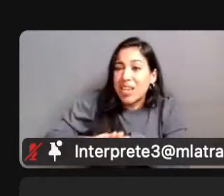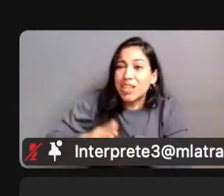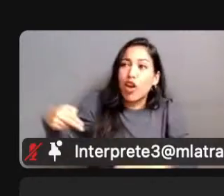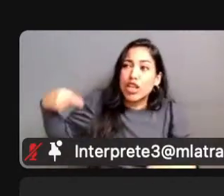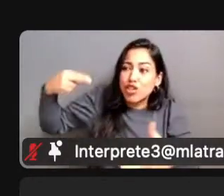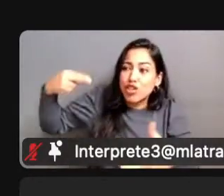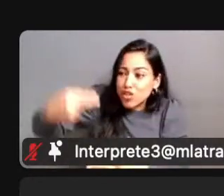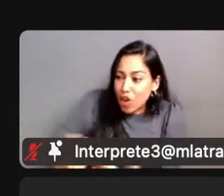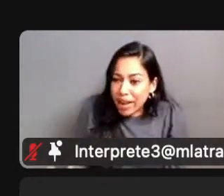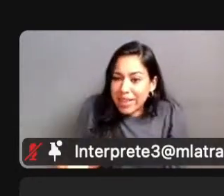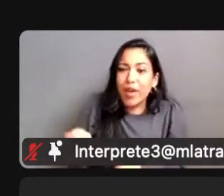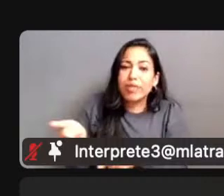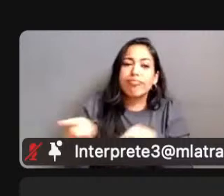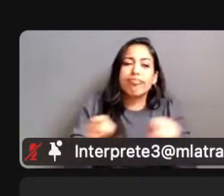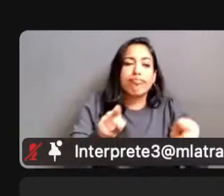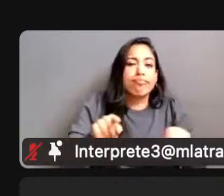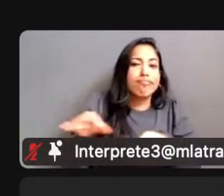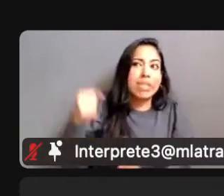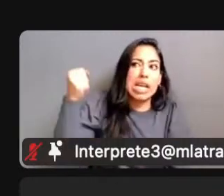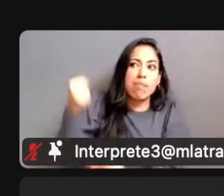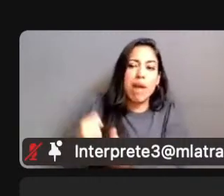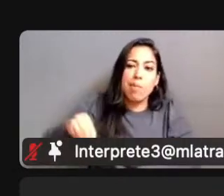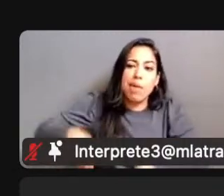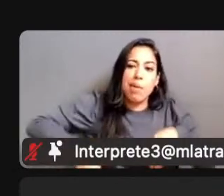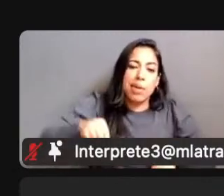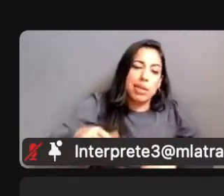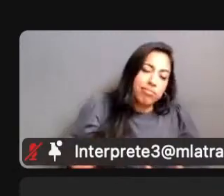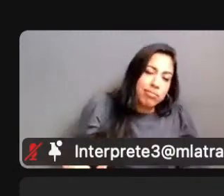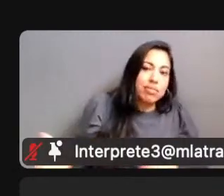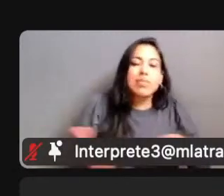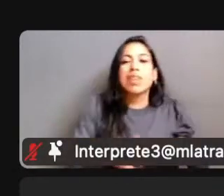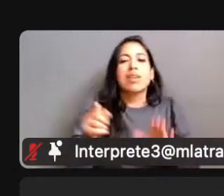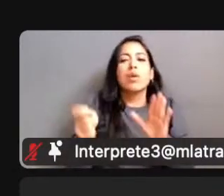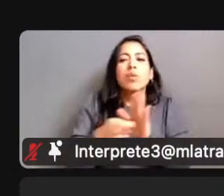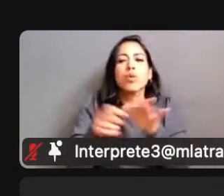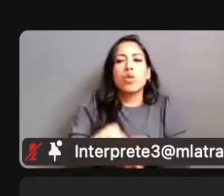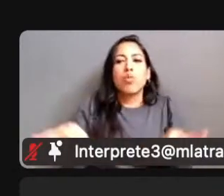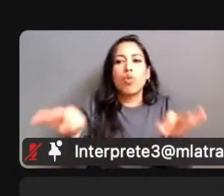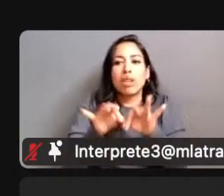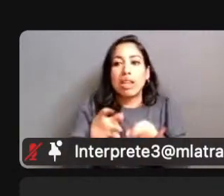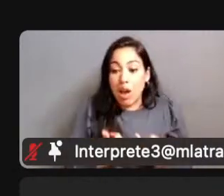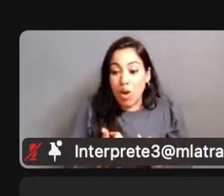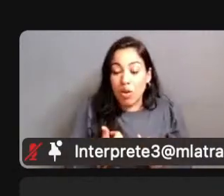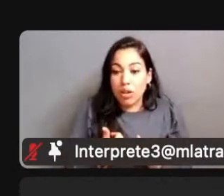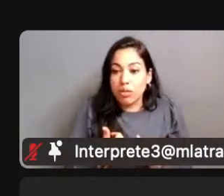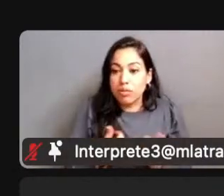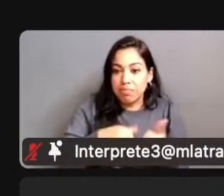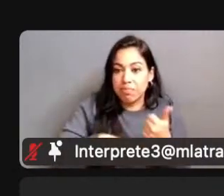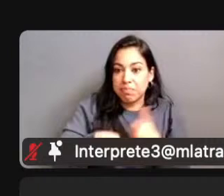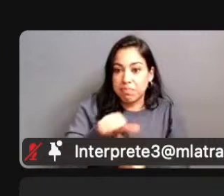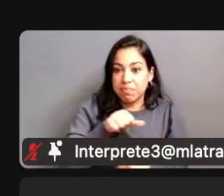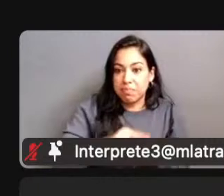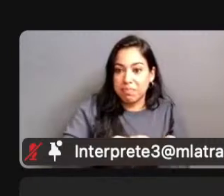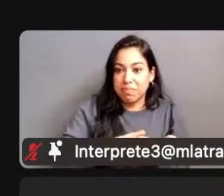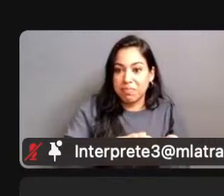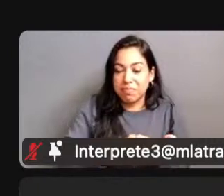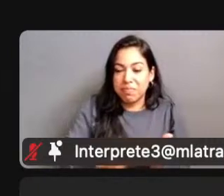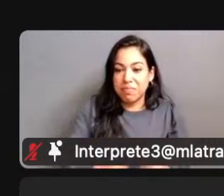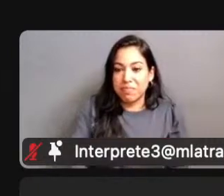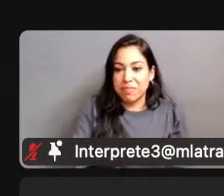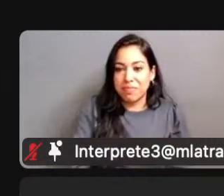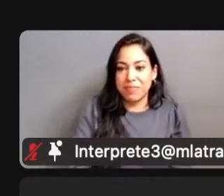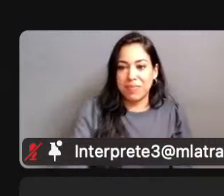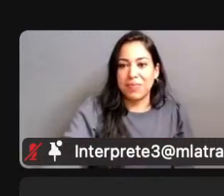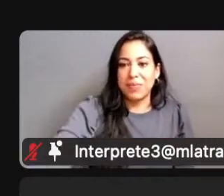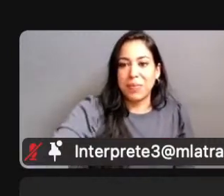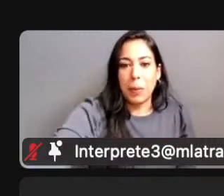historical fragility that we have. That's why, in the face of the benefit of the present, the states